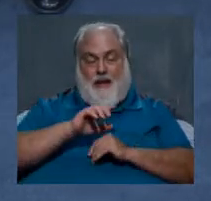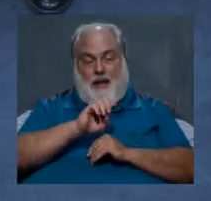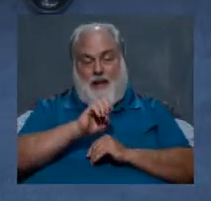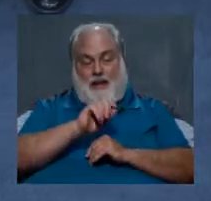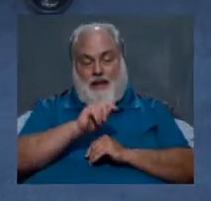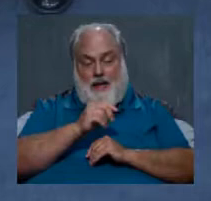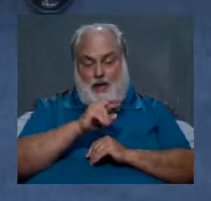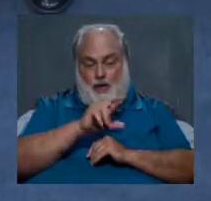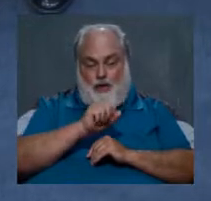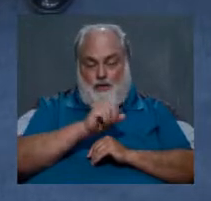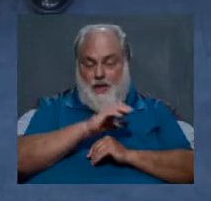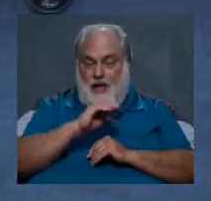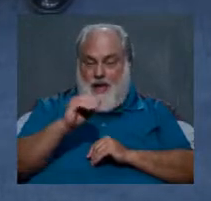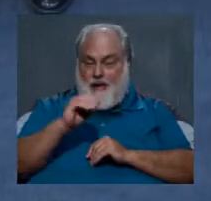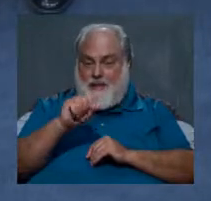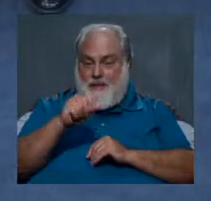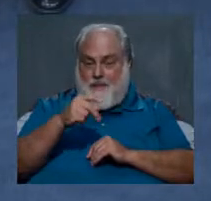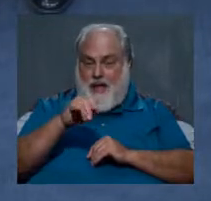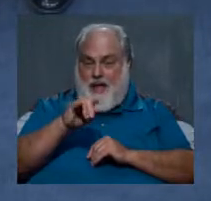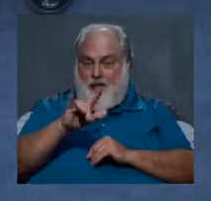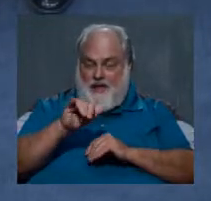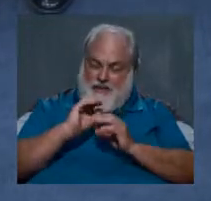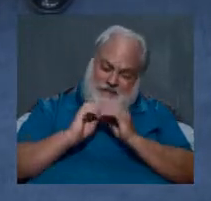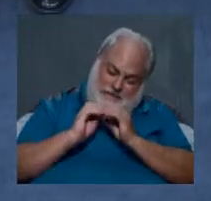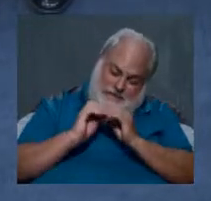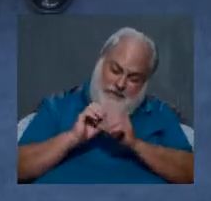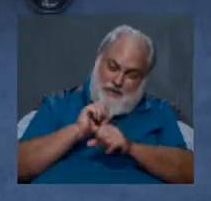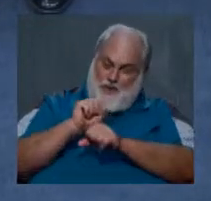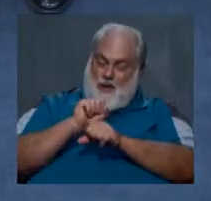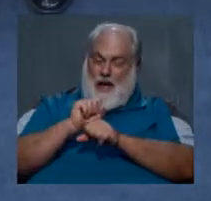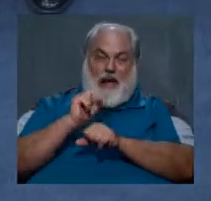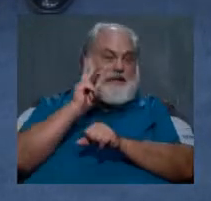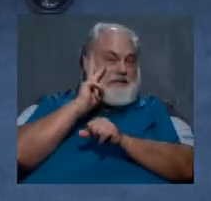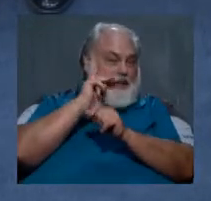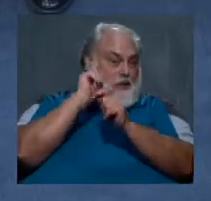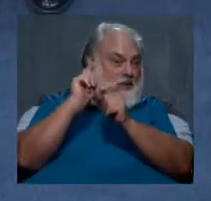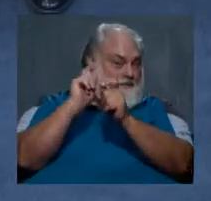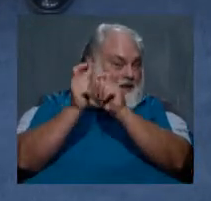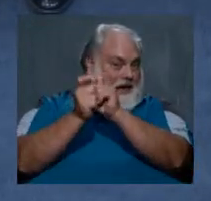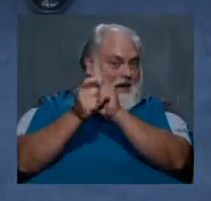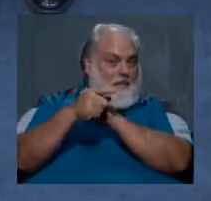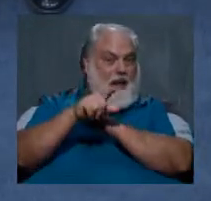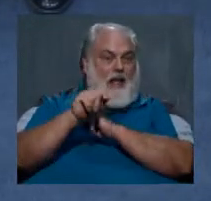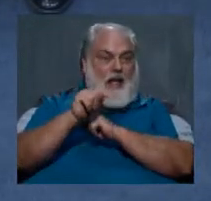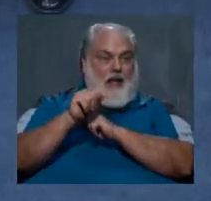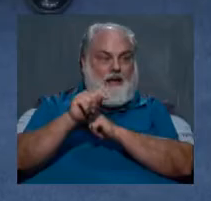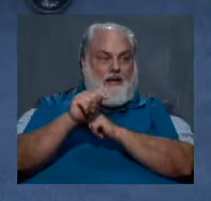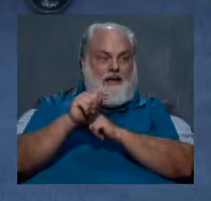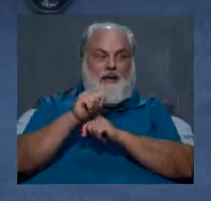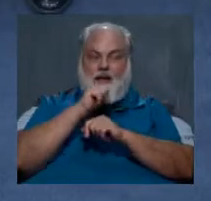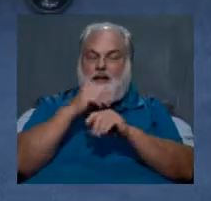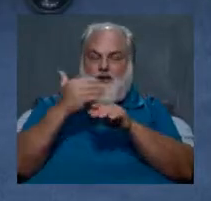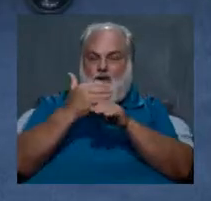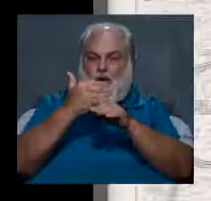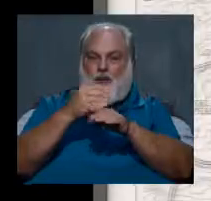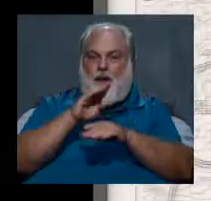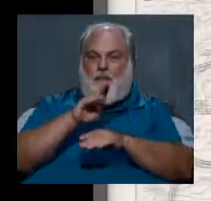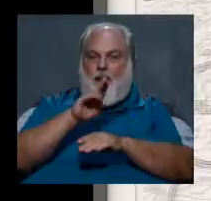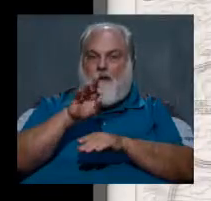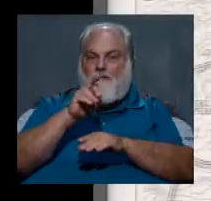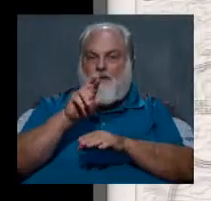very kind to work with me, and as I see the revised plat, it has the undisturbed buffer, and that's